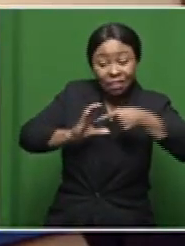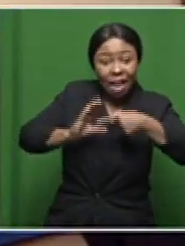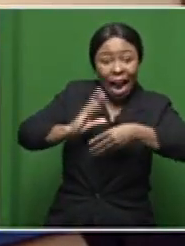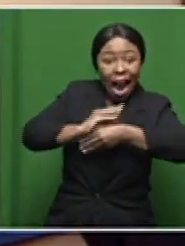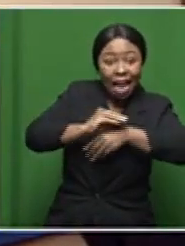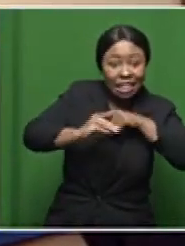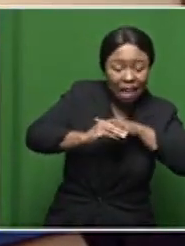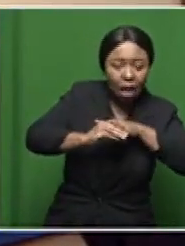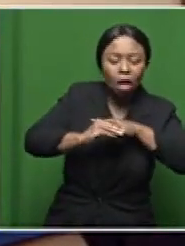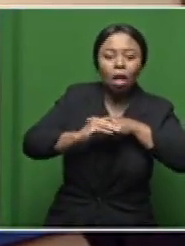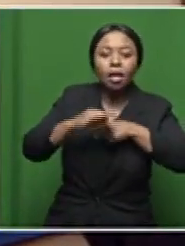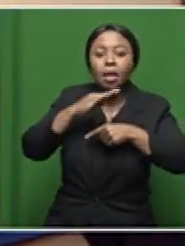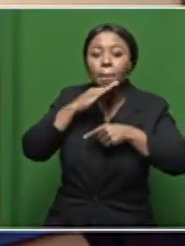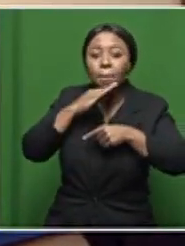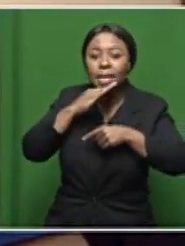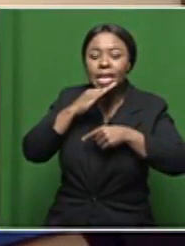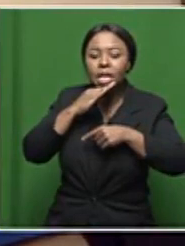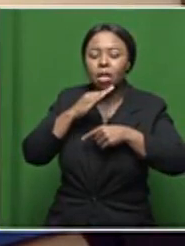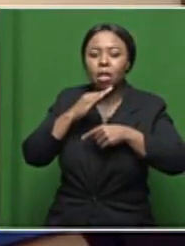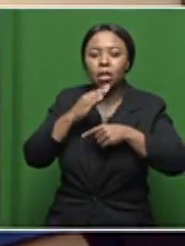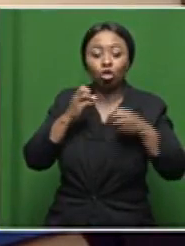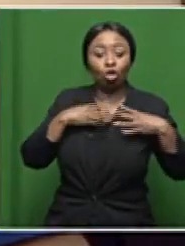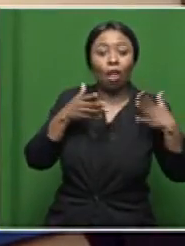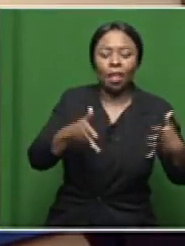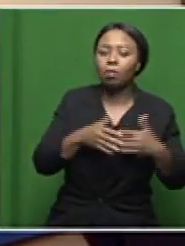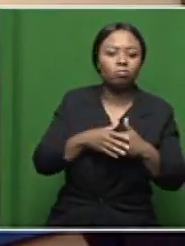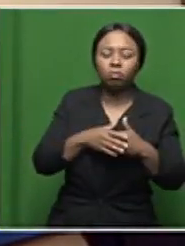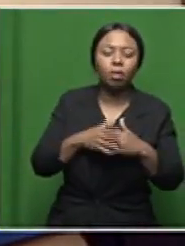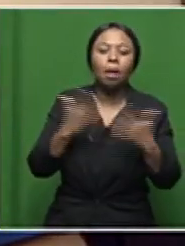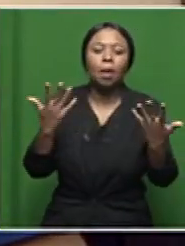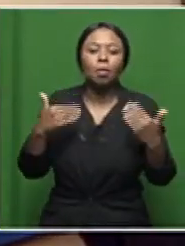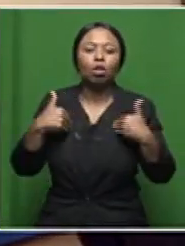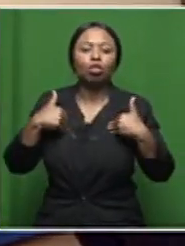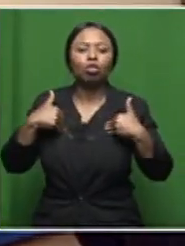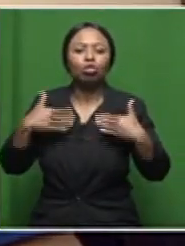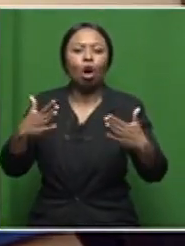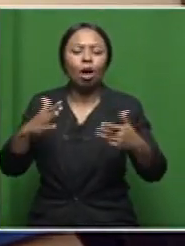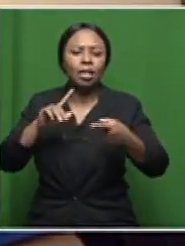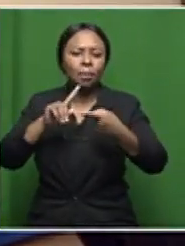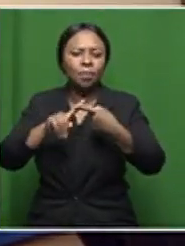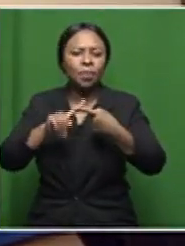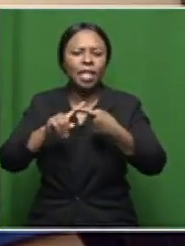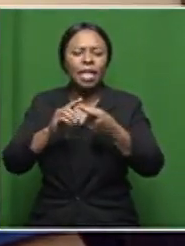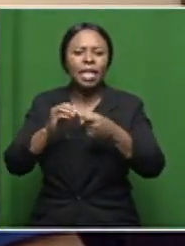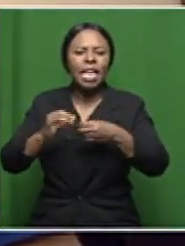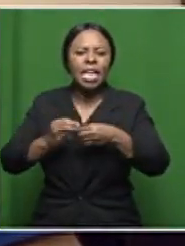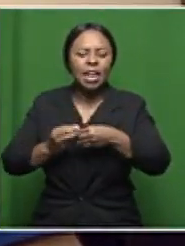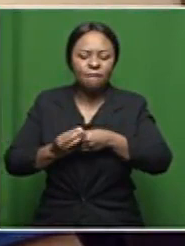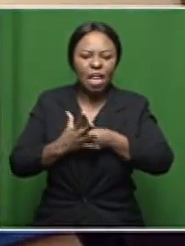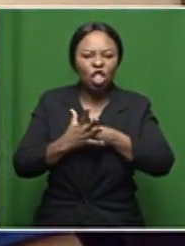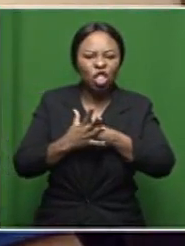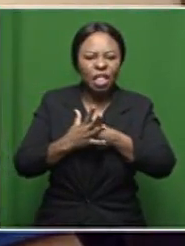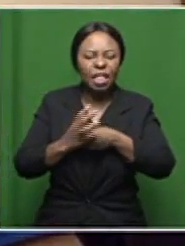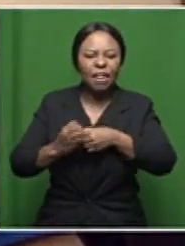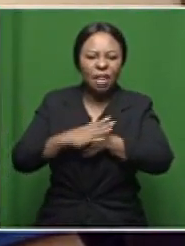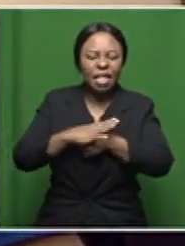just being cervical cancer. So what happens is that it actually starts by having what we call an infection by HPV, which is